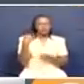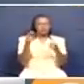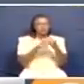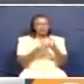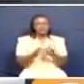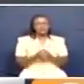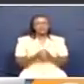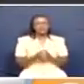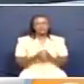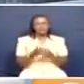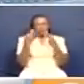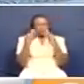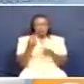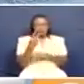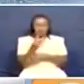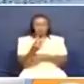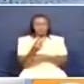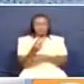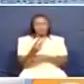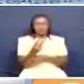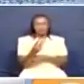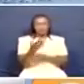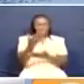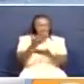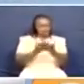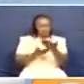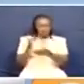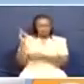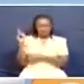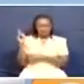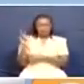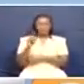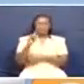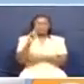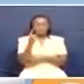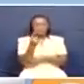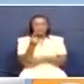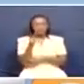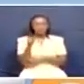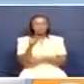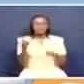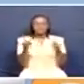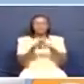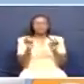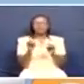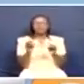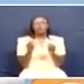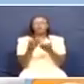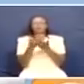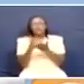lord, if you look at the forms, first of all, they are not the same. There are some in